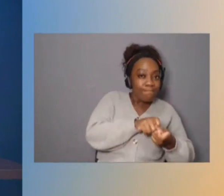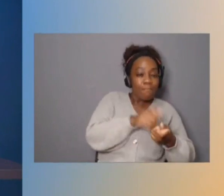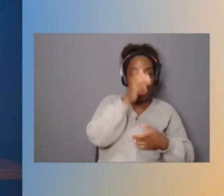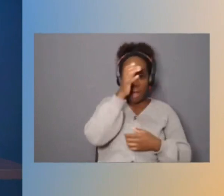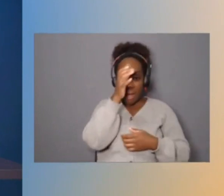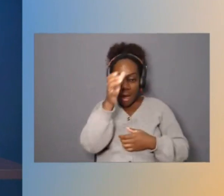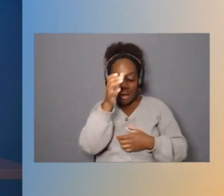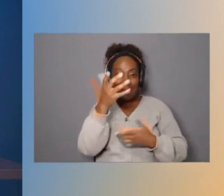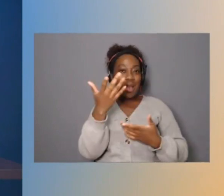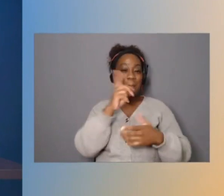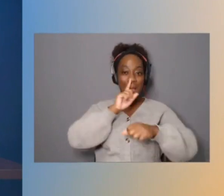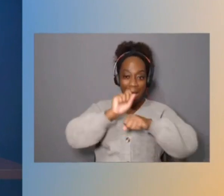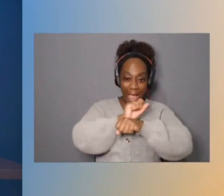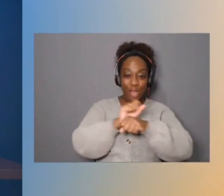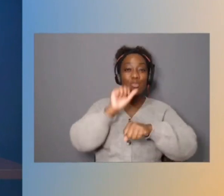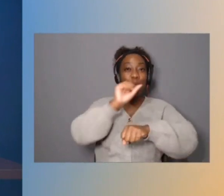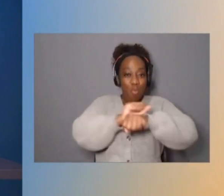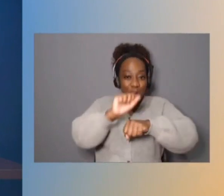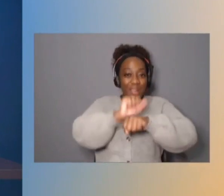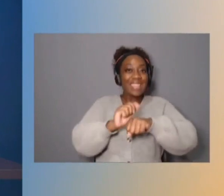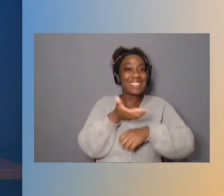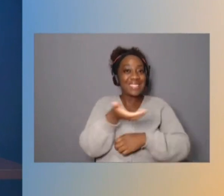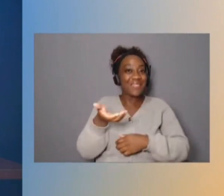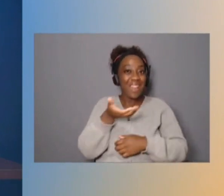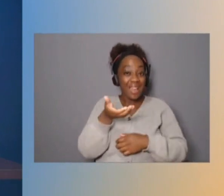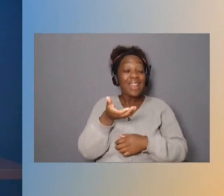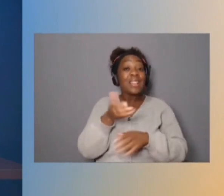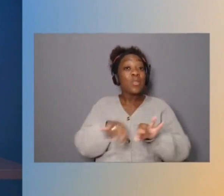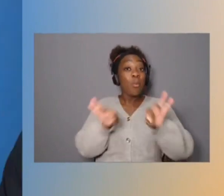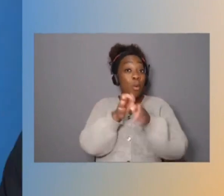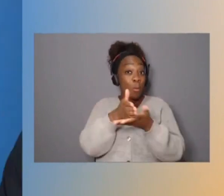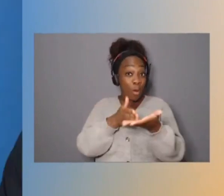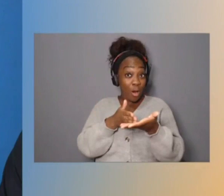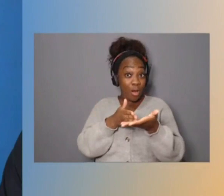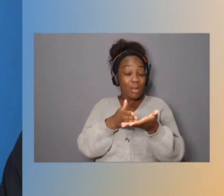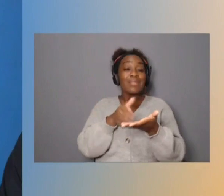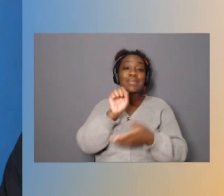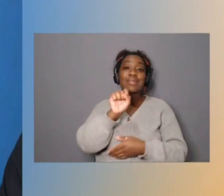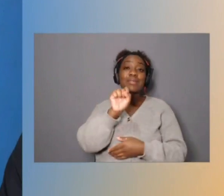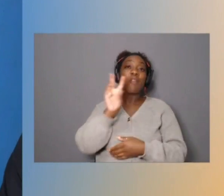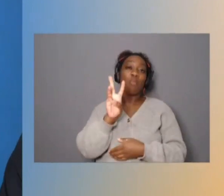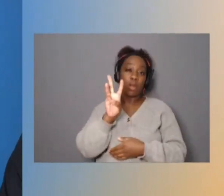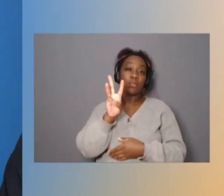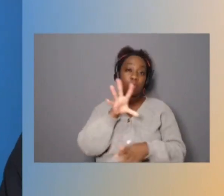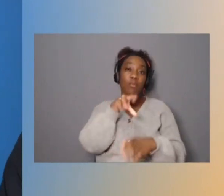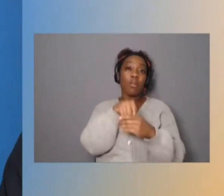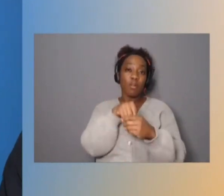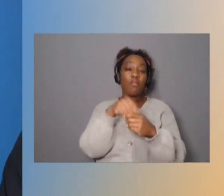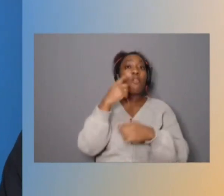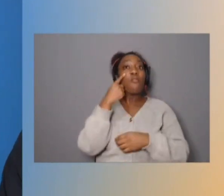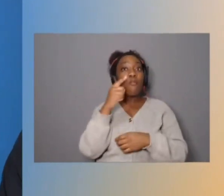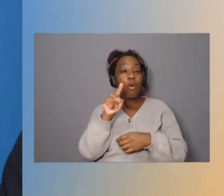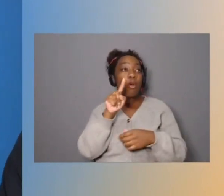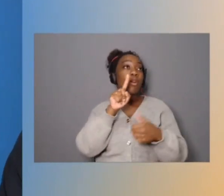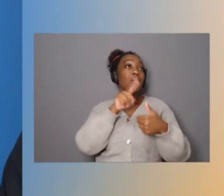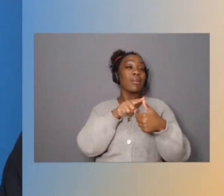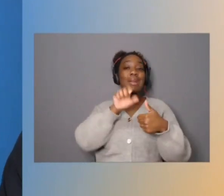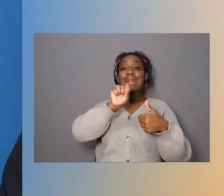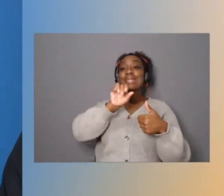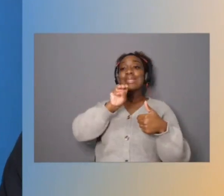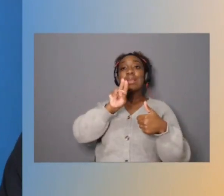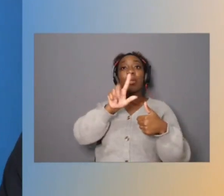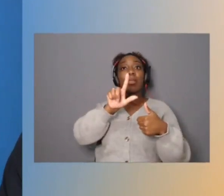A major part of that is involves software for simulation, for verification, design rule checks,